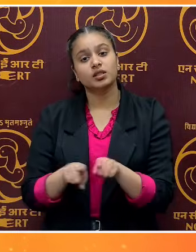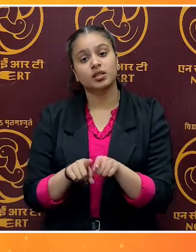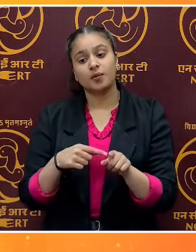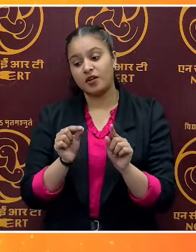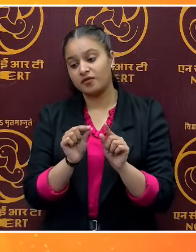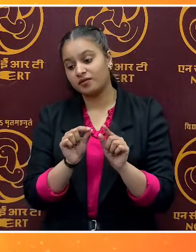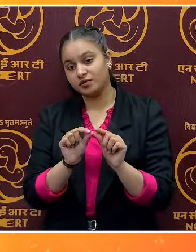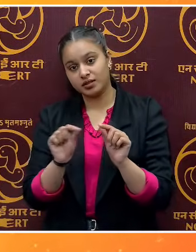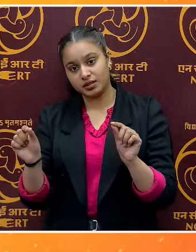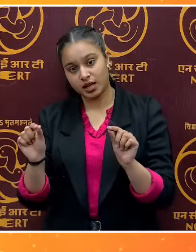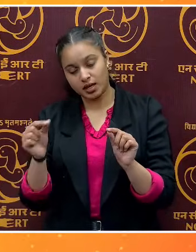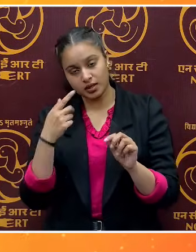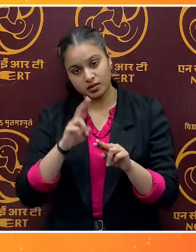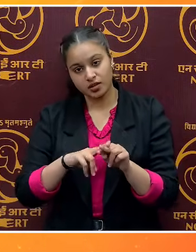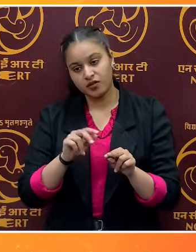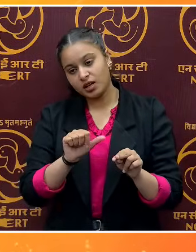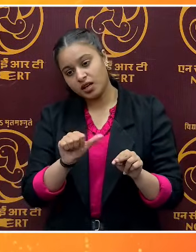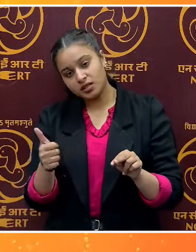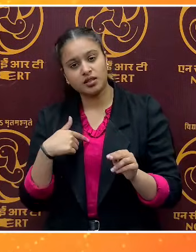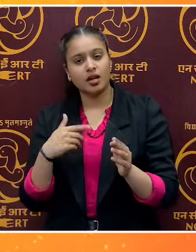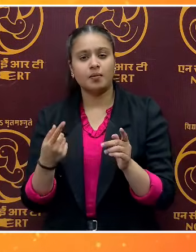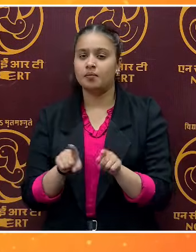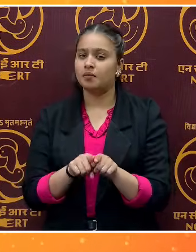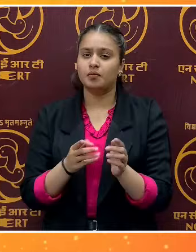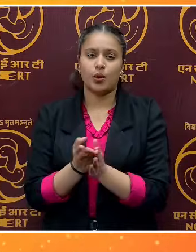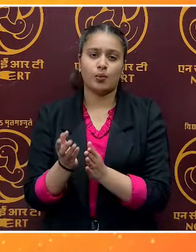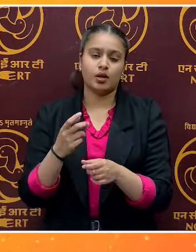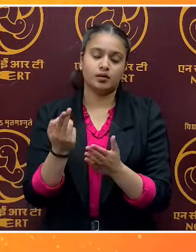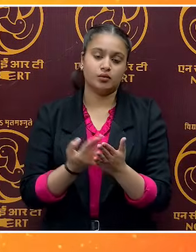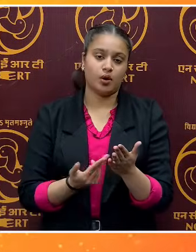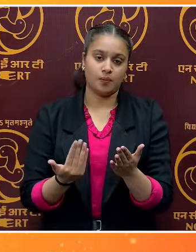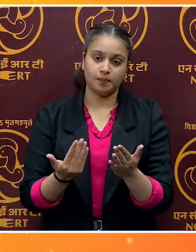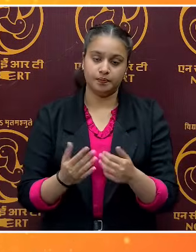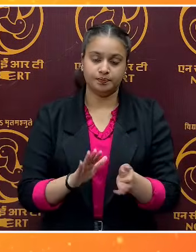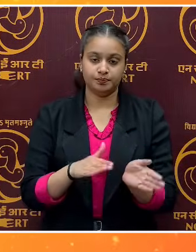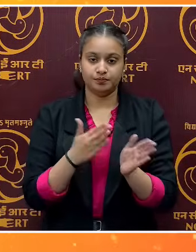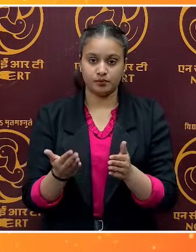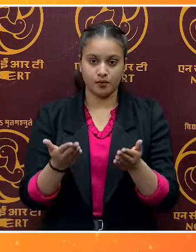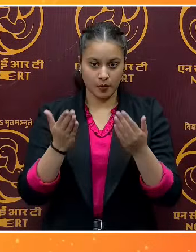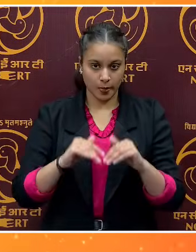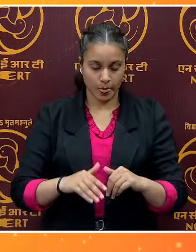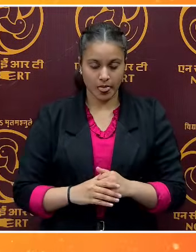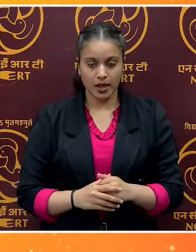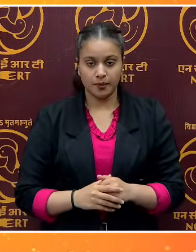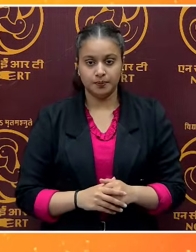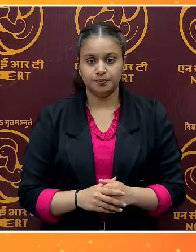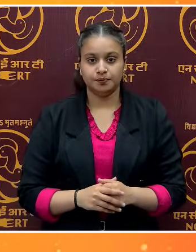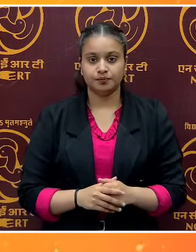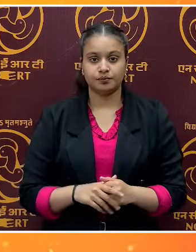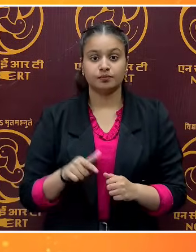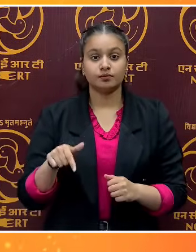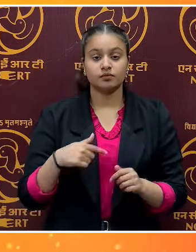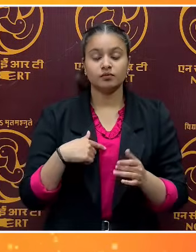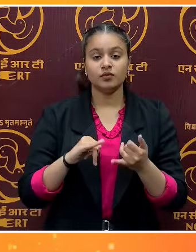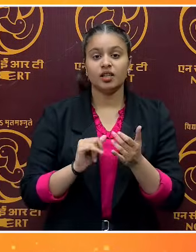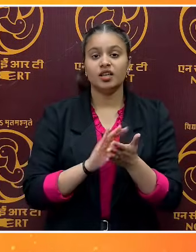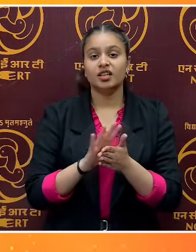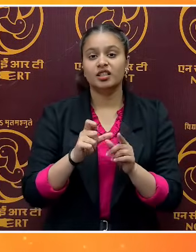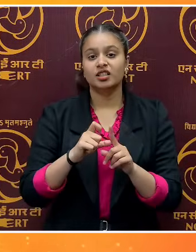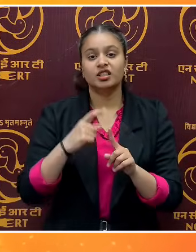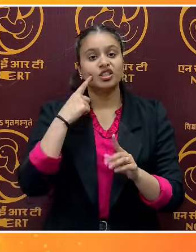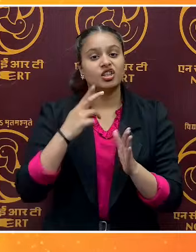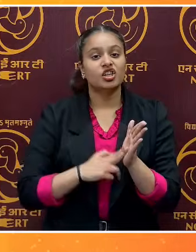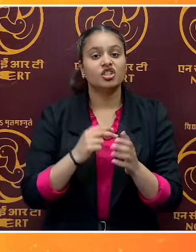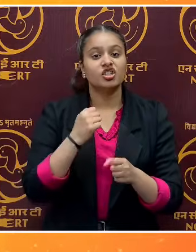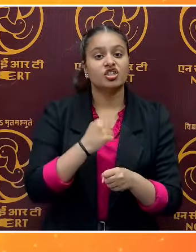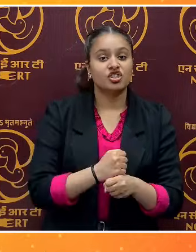length, so you can draw in the similar way. Now we have another one, construct shadings. This